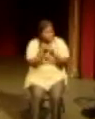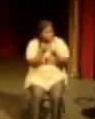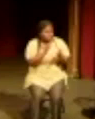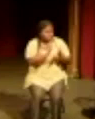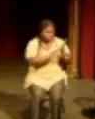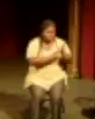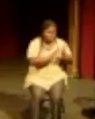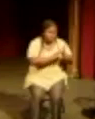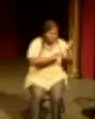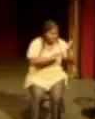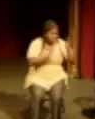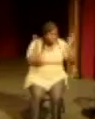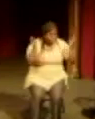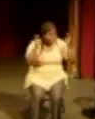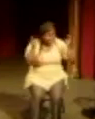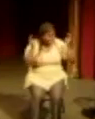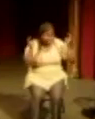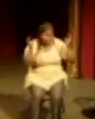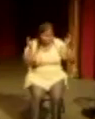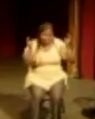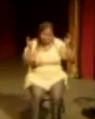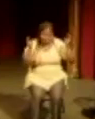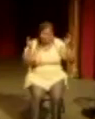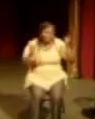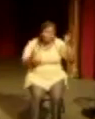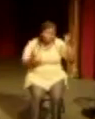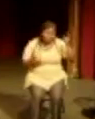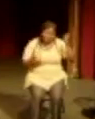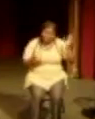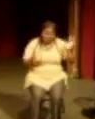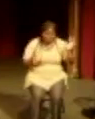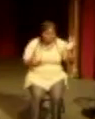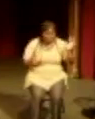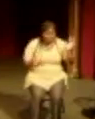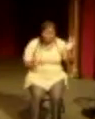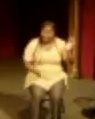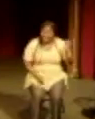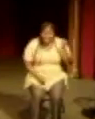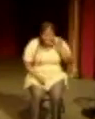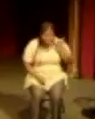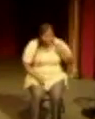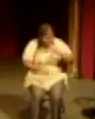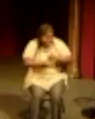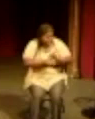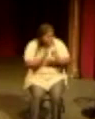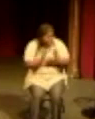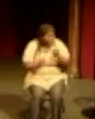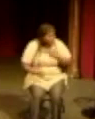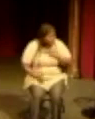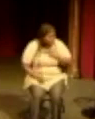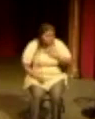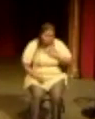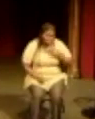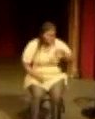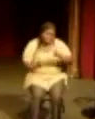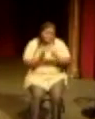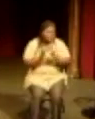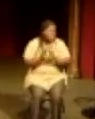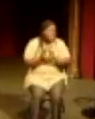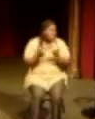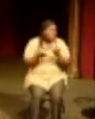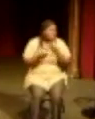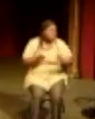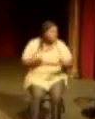entertaining or at least halfway bearable, because trust me, left to my own devices, these things would be extremely short, and you'd all